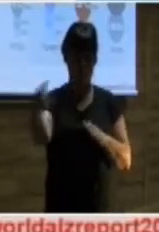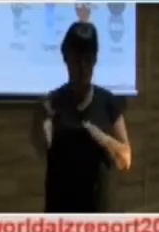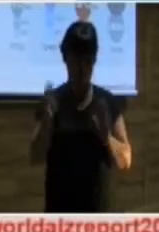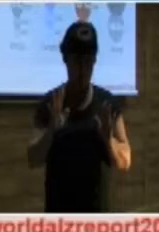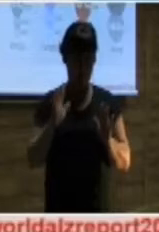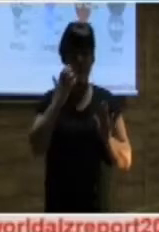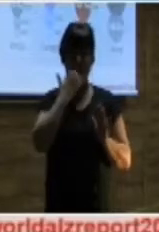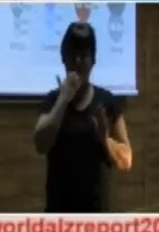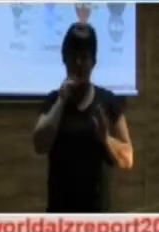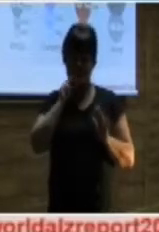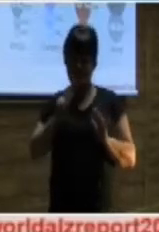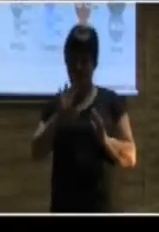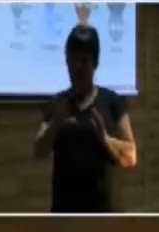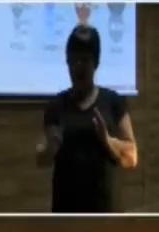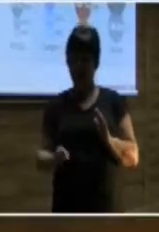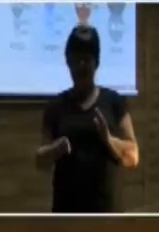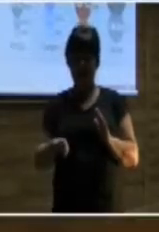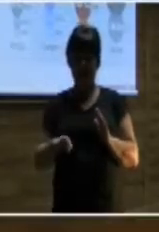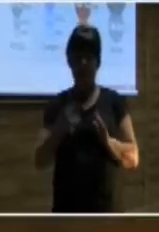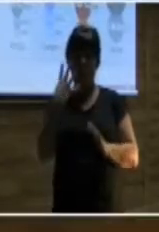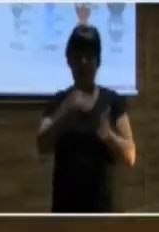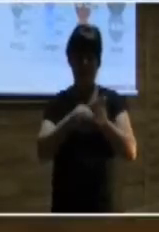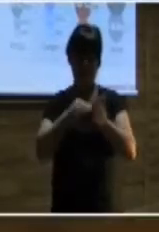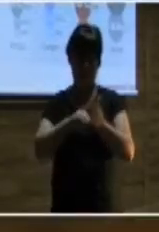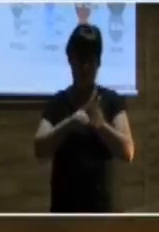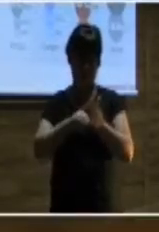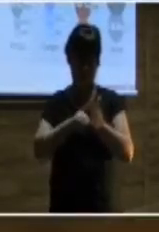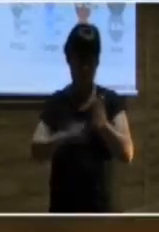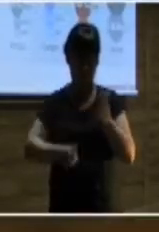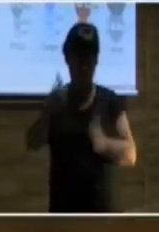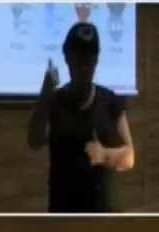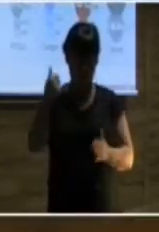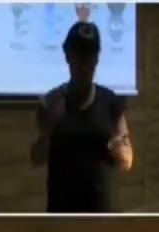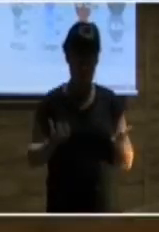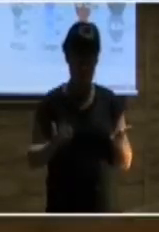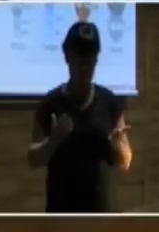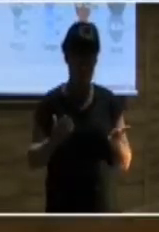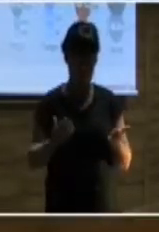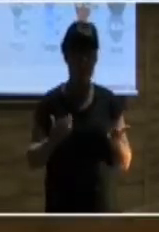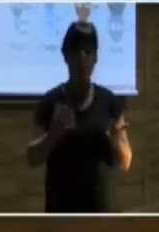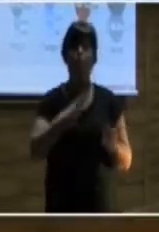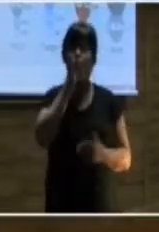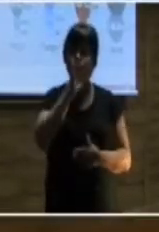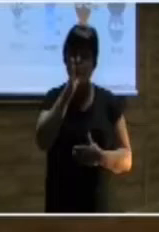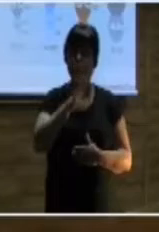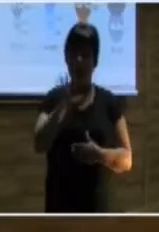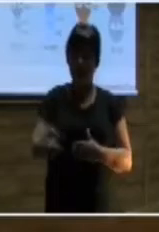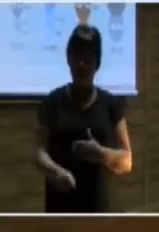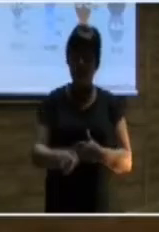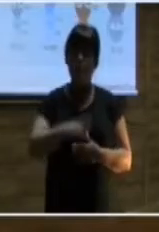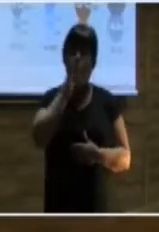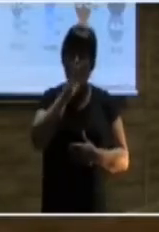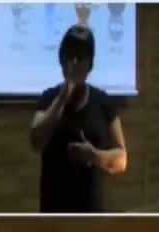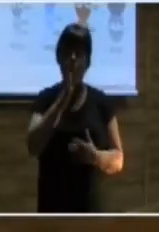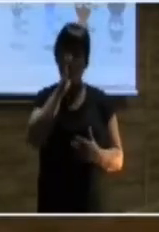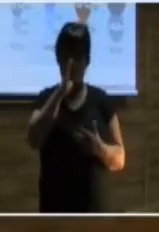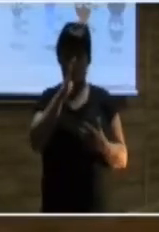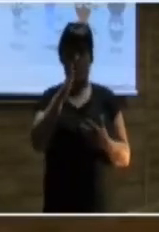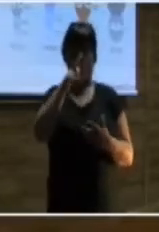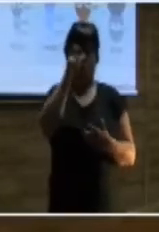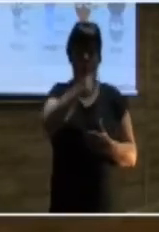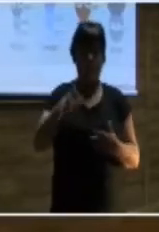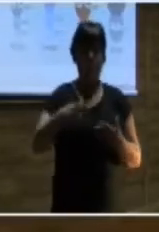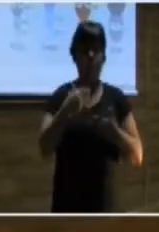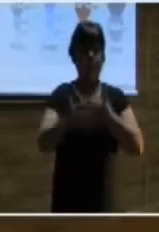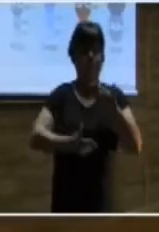is quadrupling. And the reason behind that is to do with the aging population and the improvement